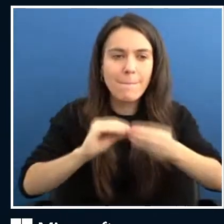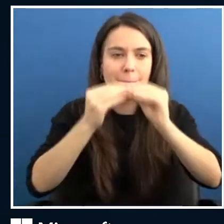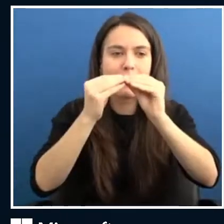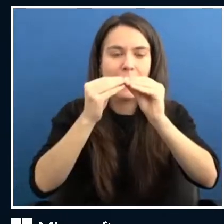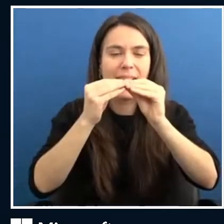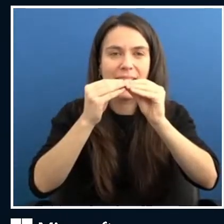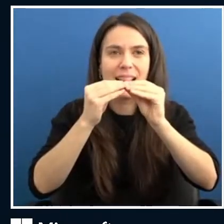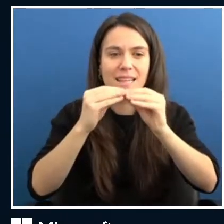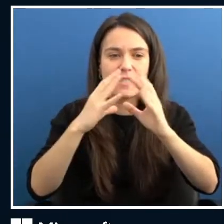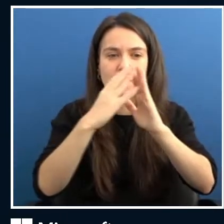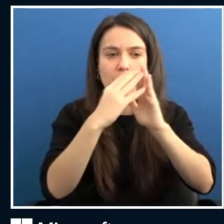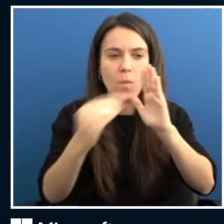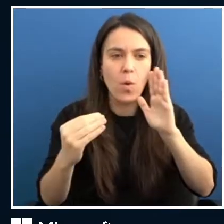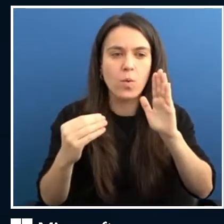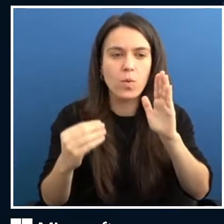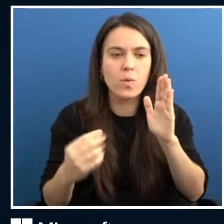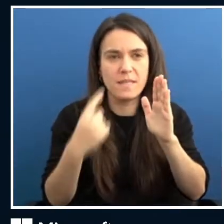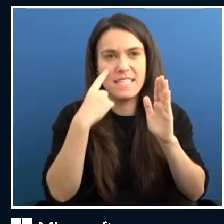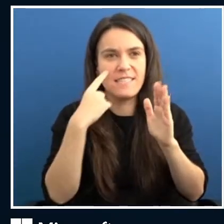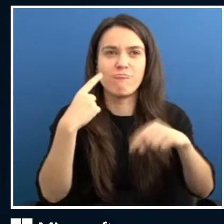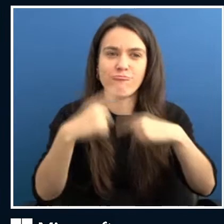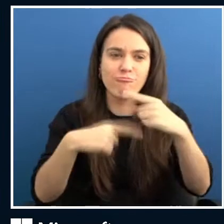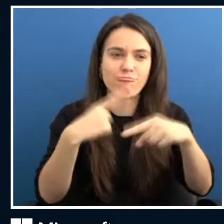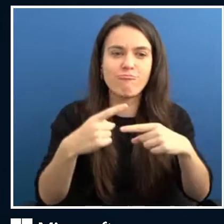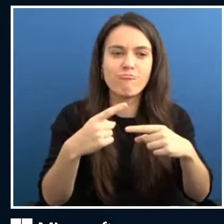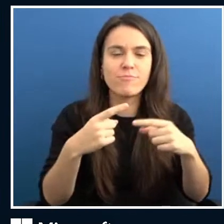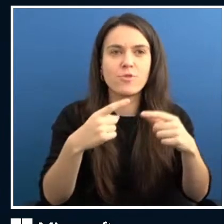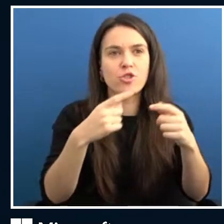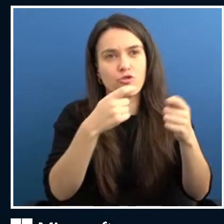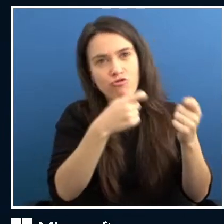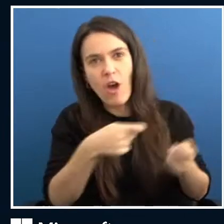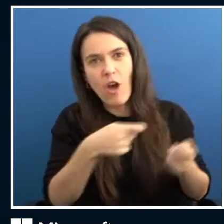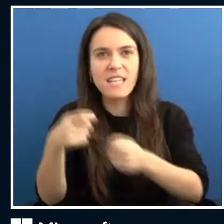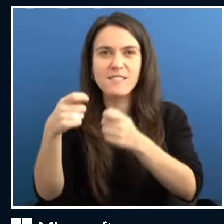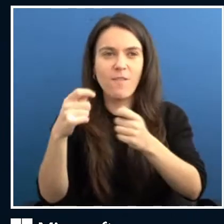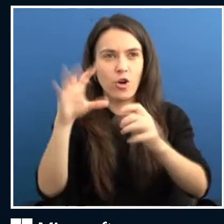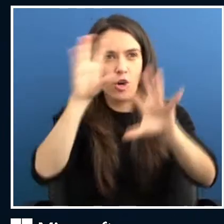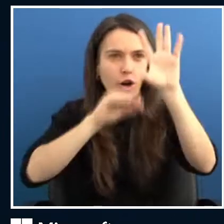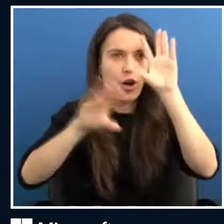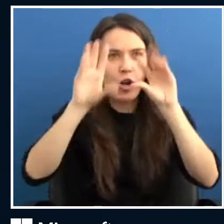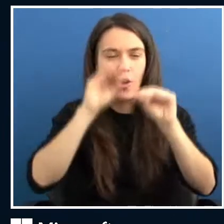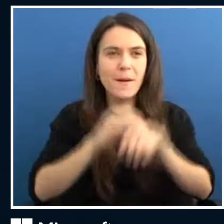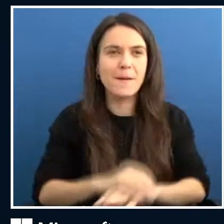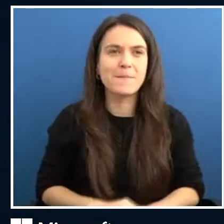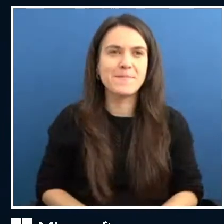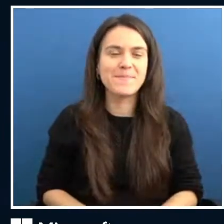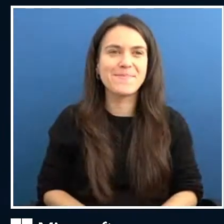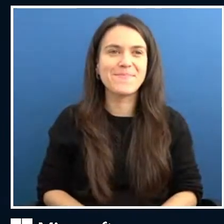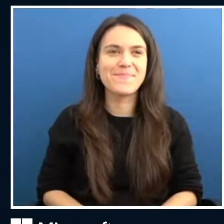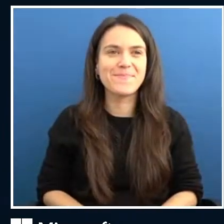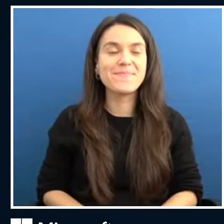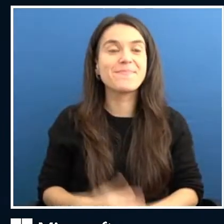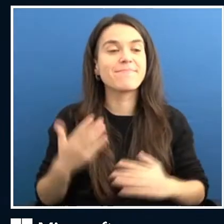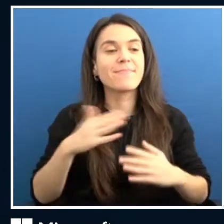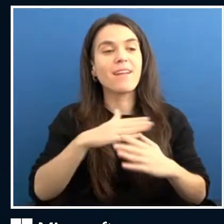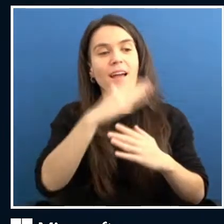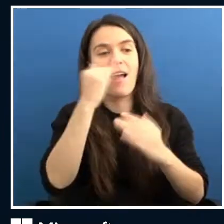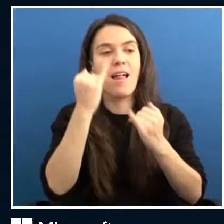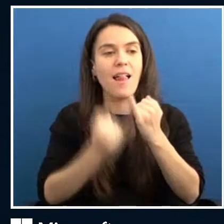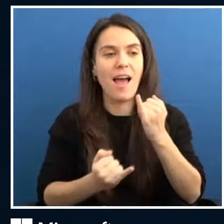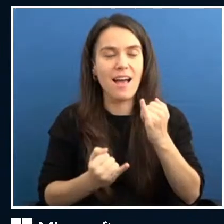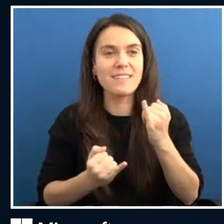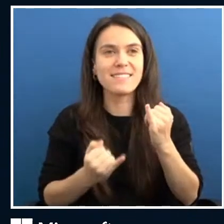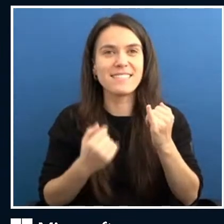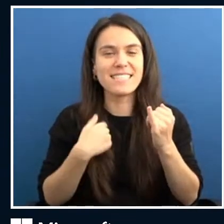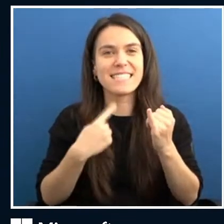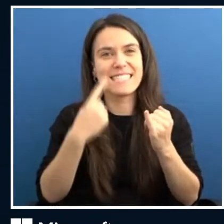transfer learning and all of this stuff. And then finally, I'll discuss about how I'm planning to